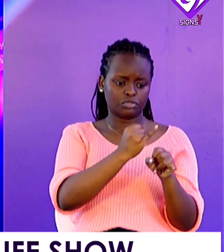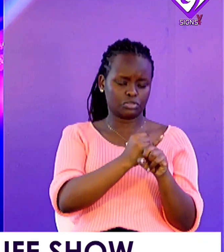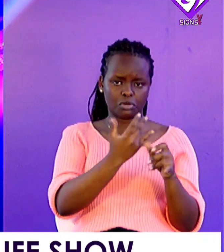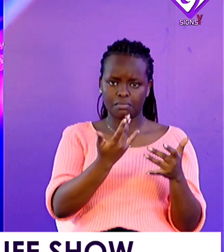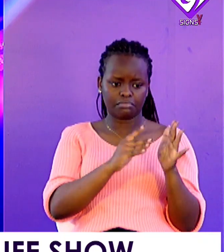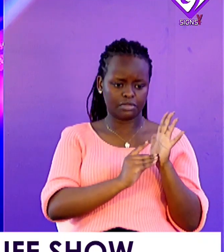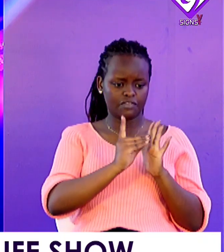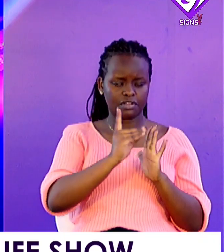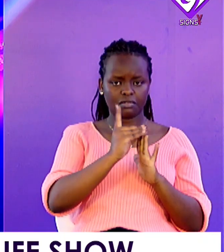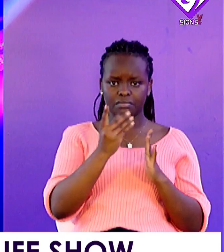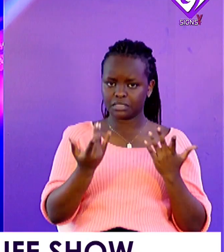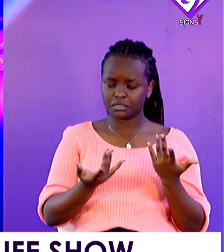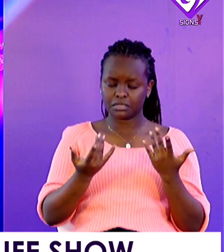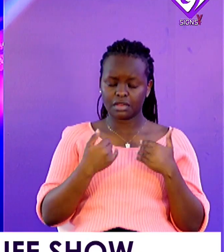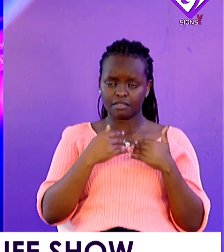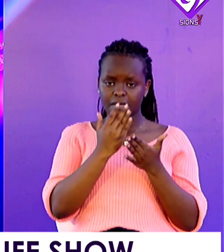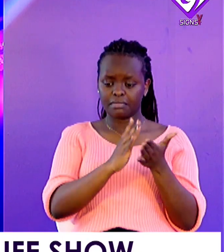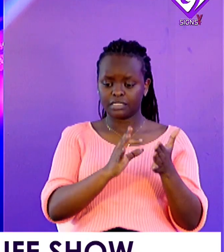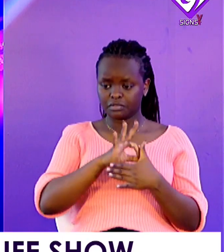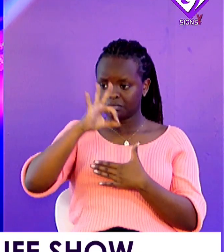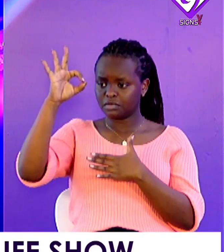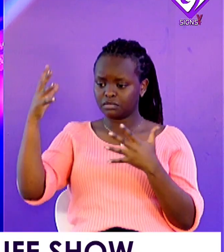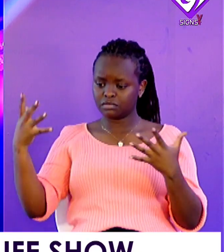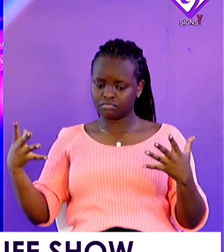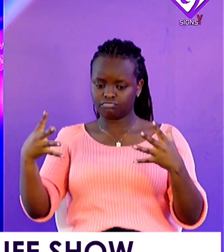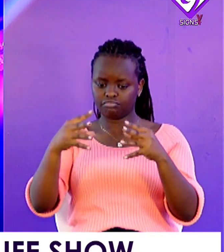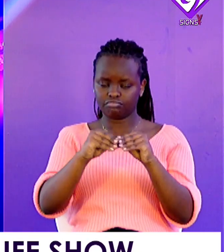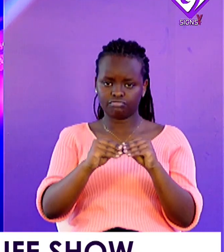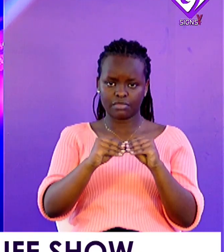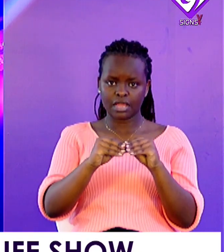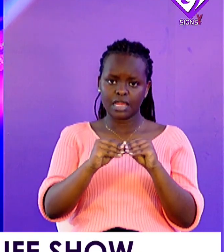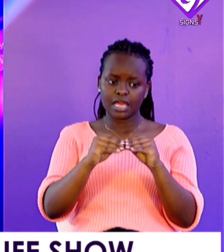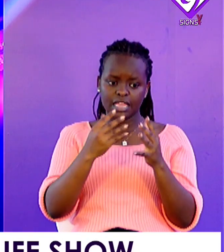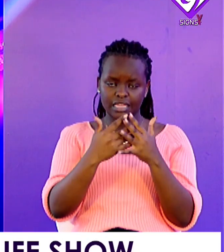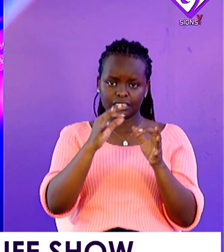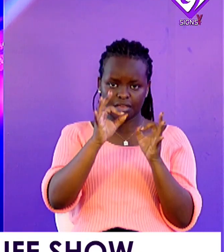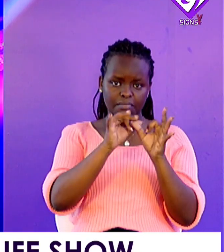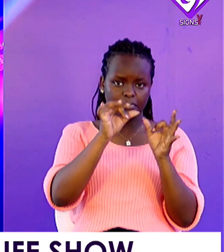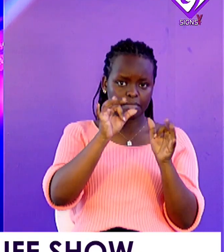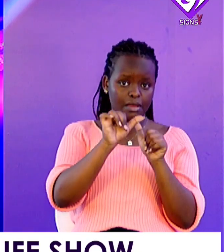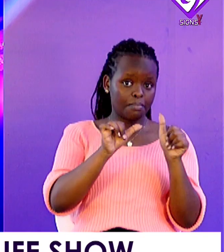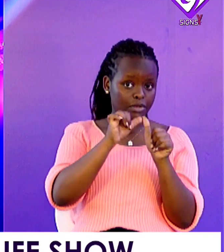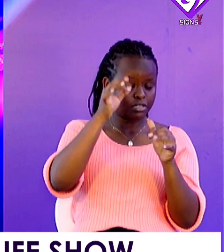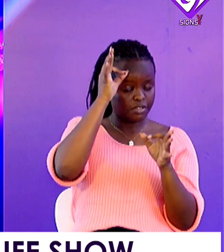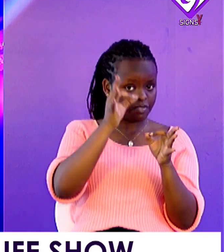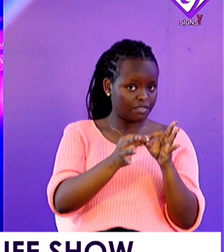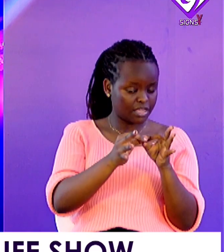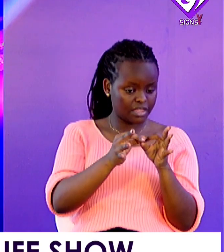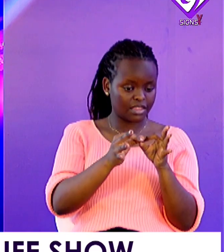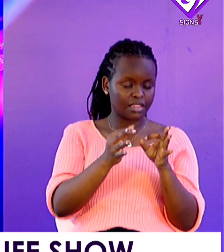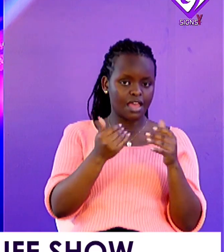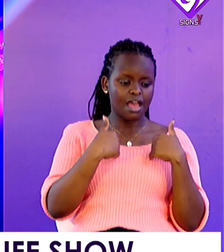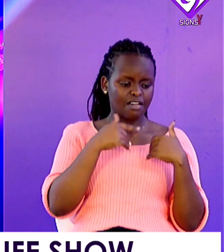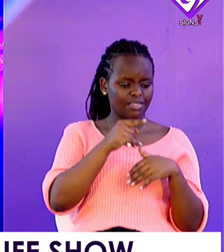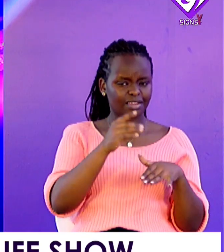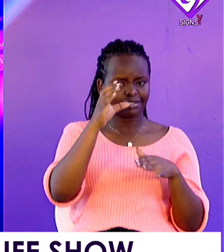the spirituality where you combine the matters of faith, maybe to pursue that career